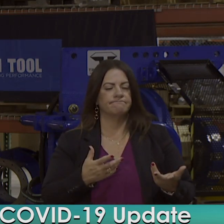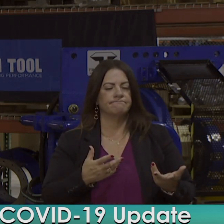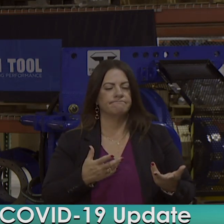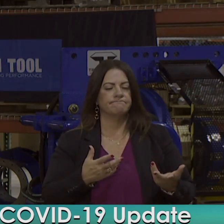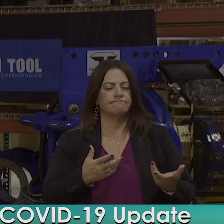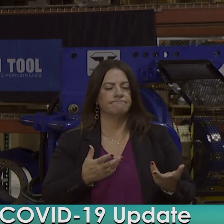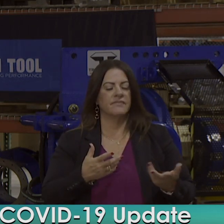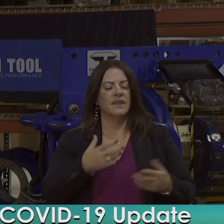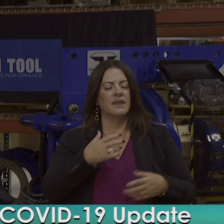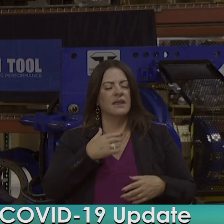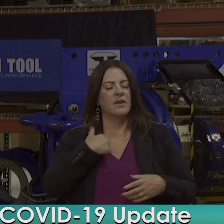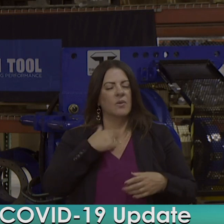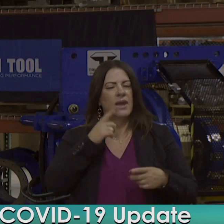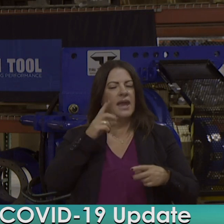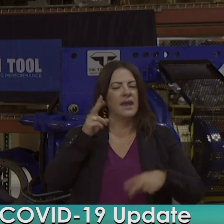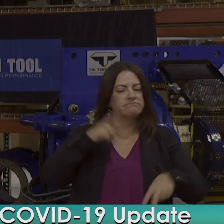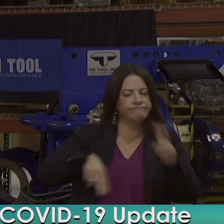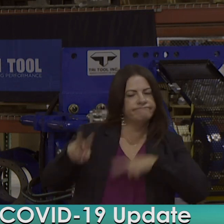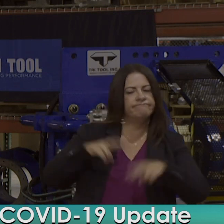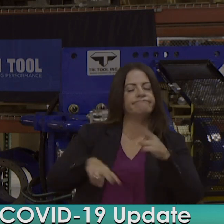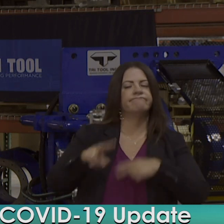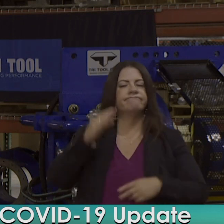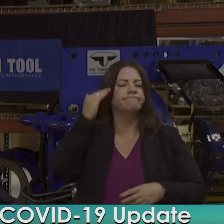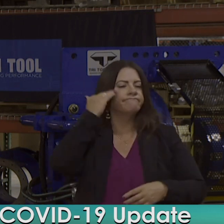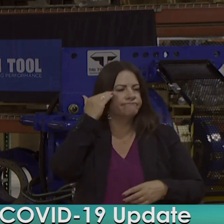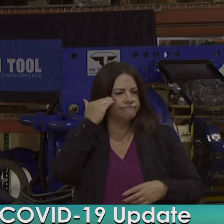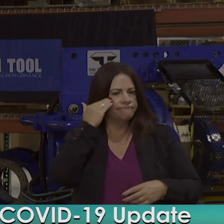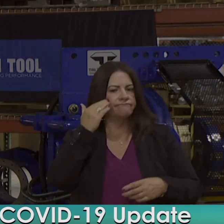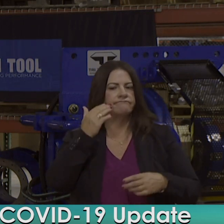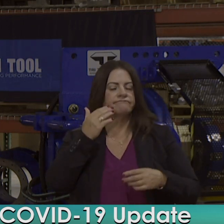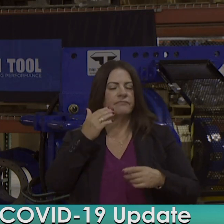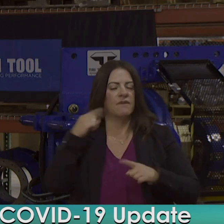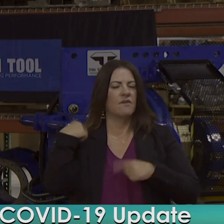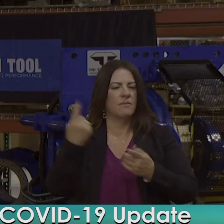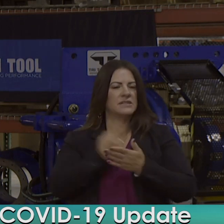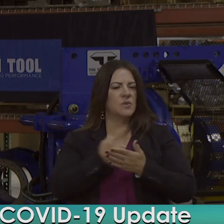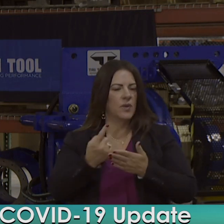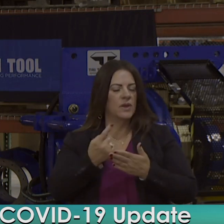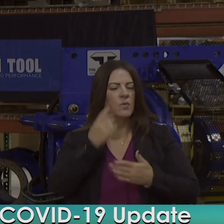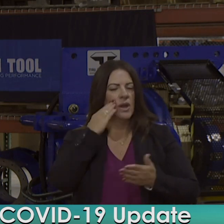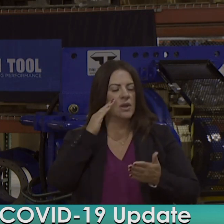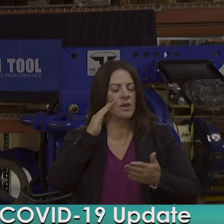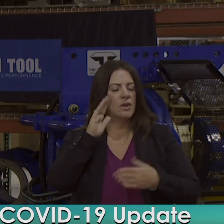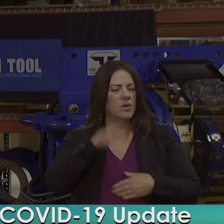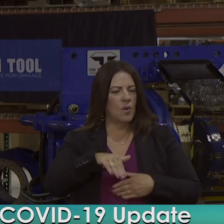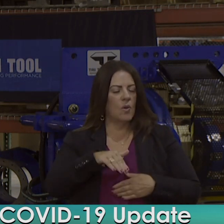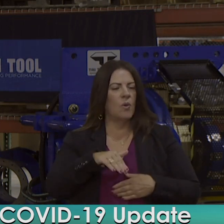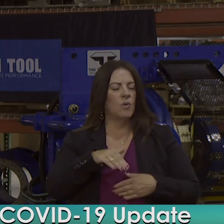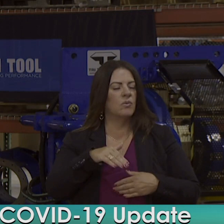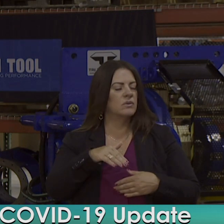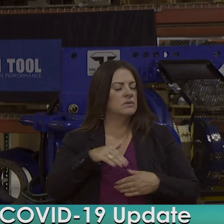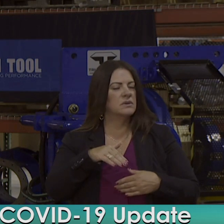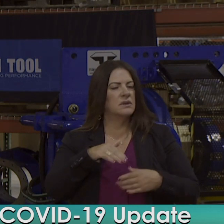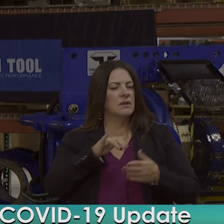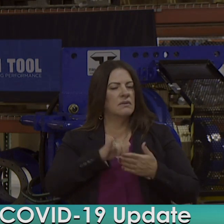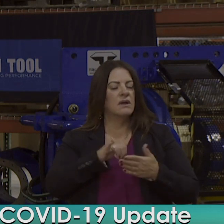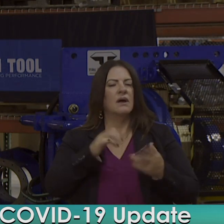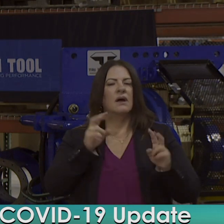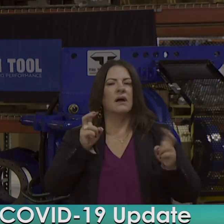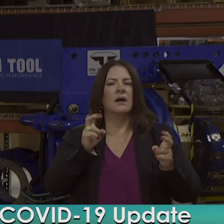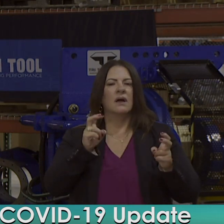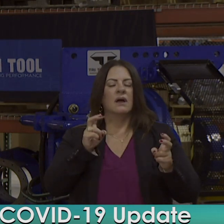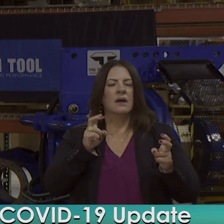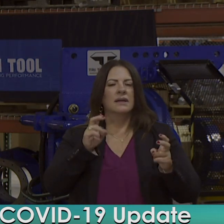being reviewed, has been for well over a week, where there's a deep dive in partnership with the